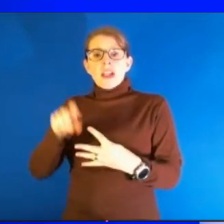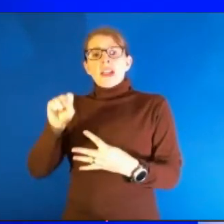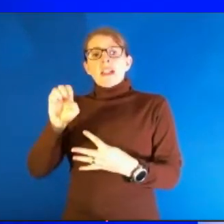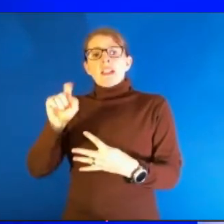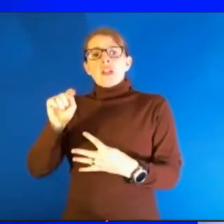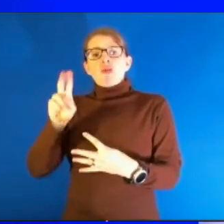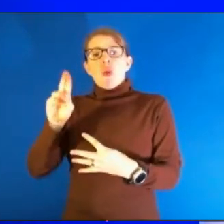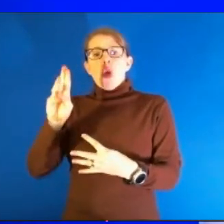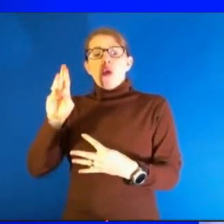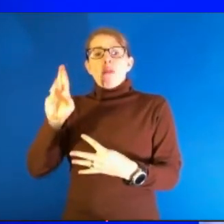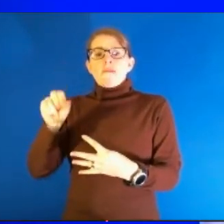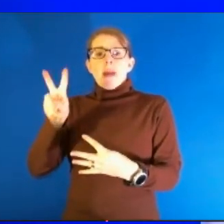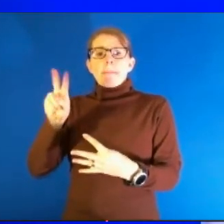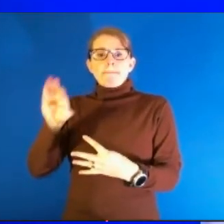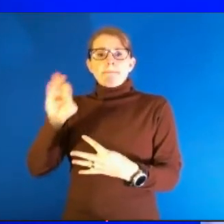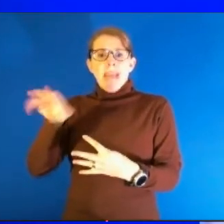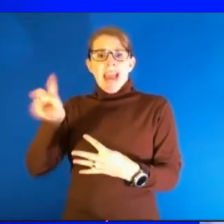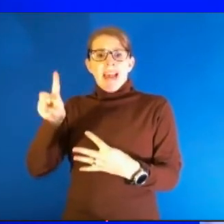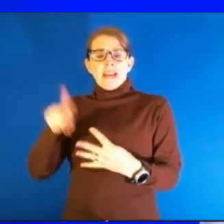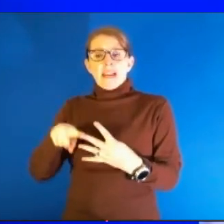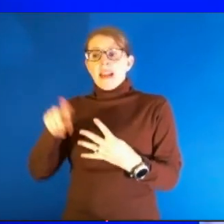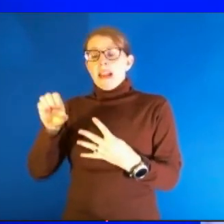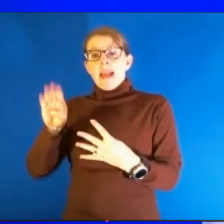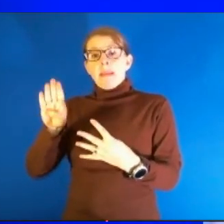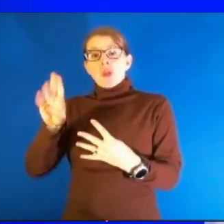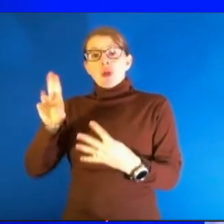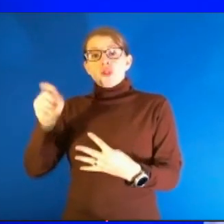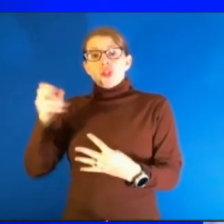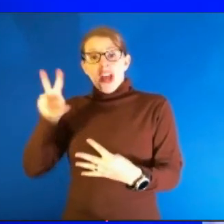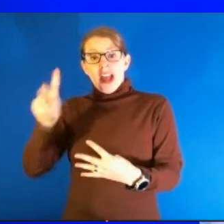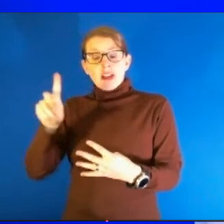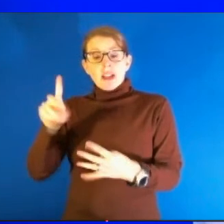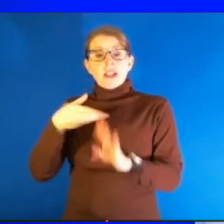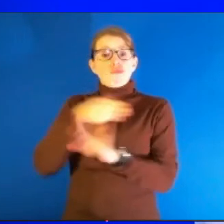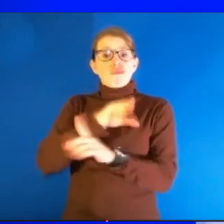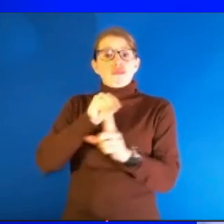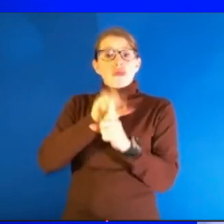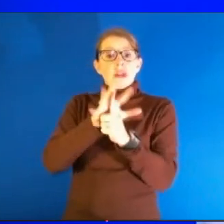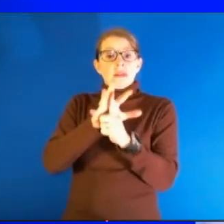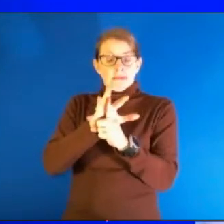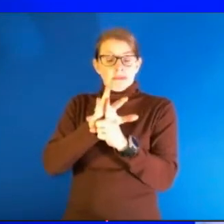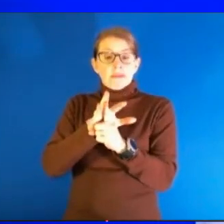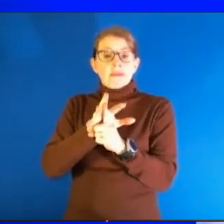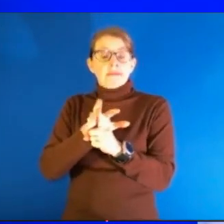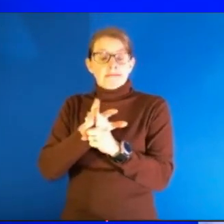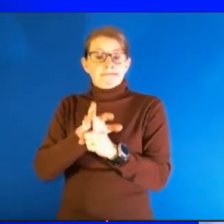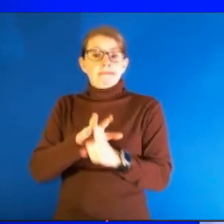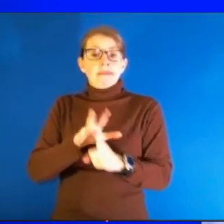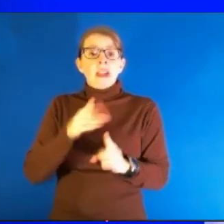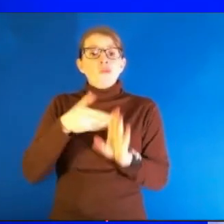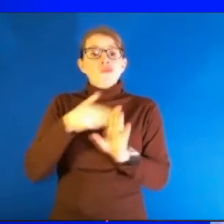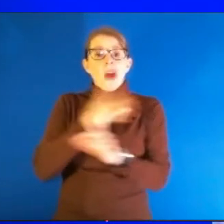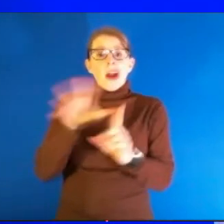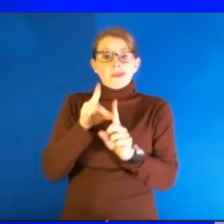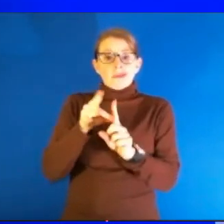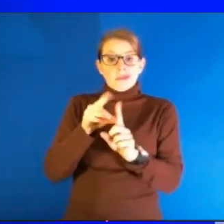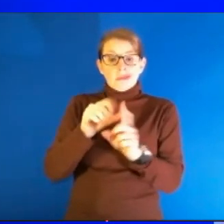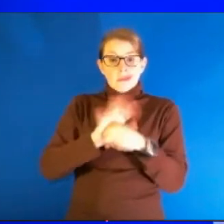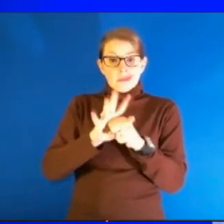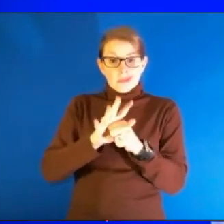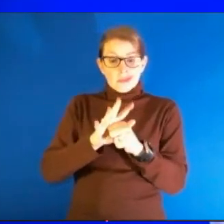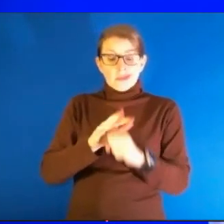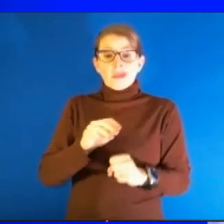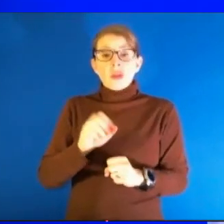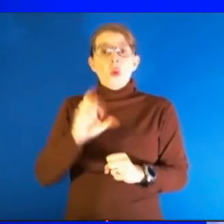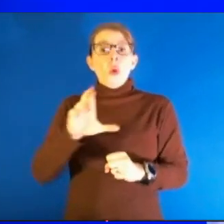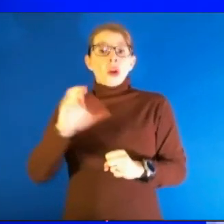talked about, the Evusheld, is for pre-exposure prophylaxis. So this is prior to getting infected or prior to knowing that you